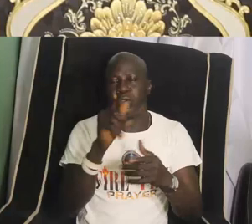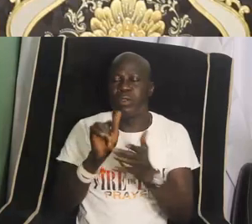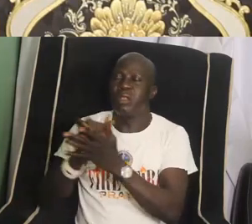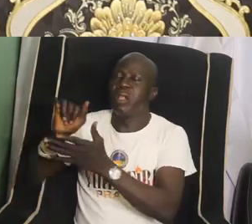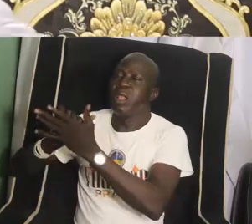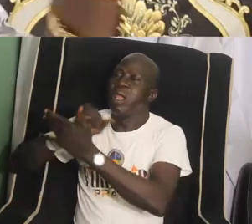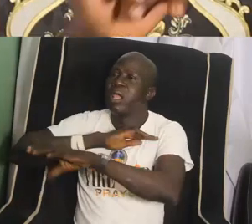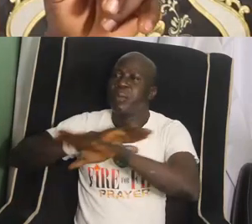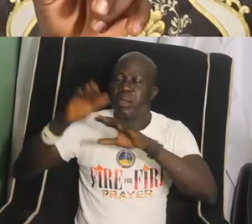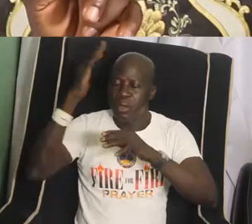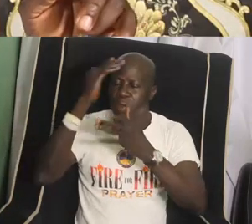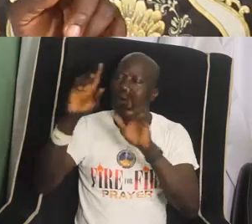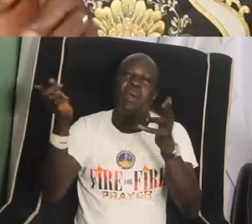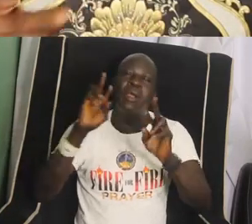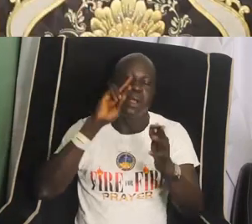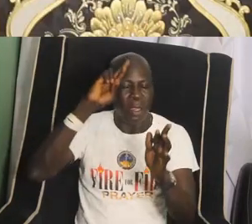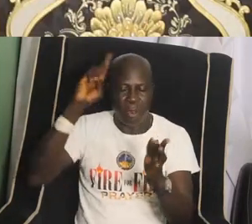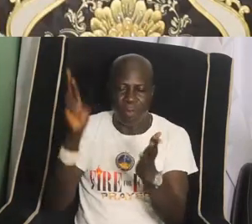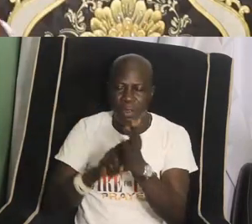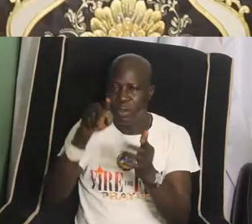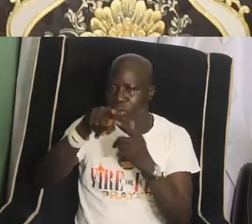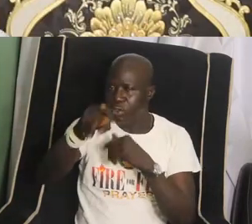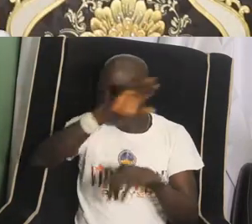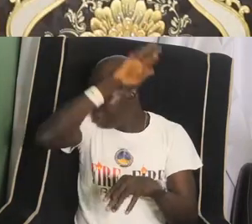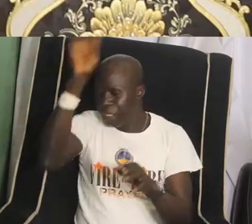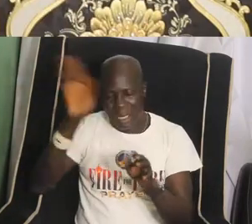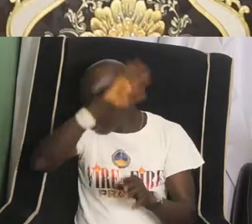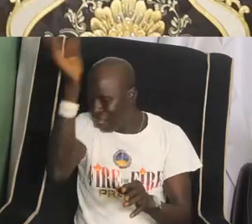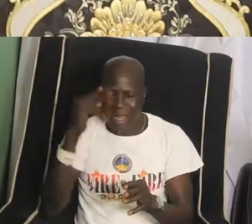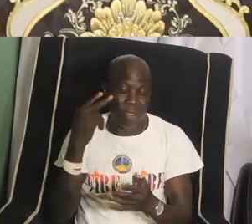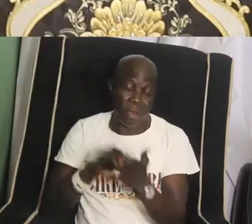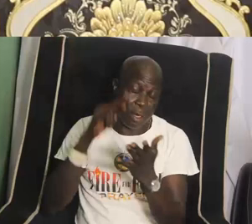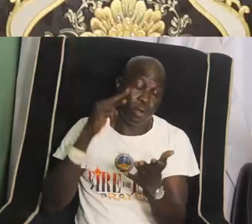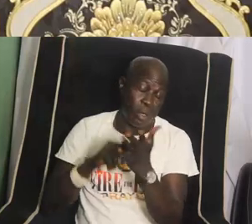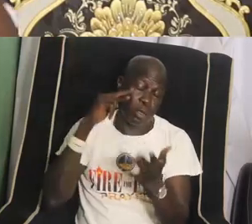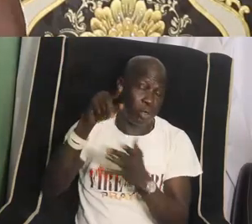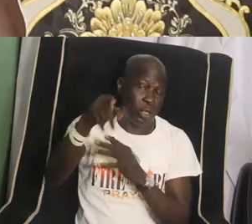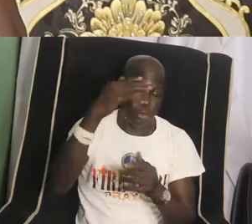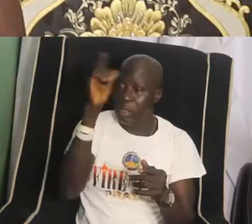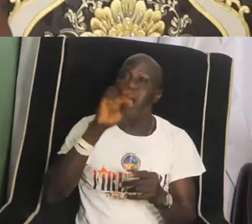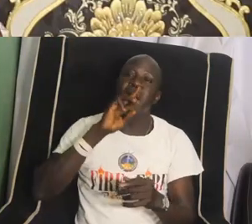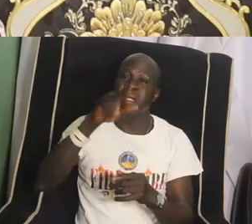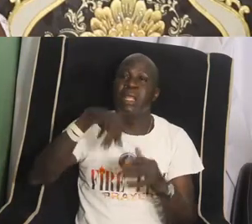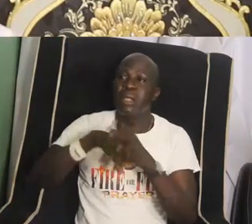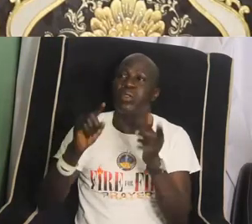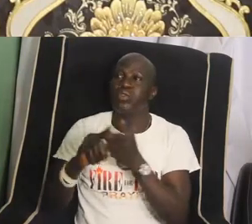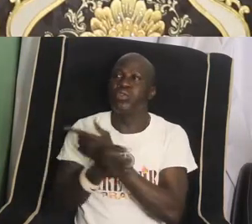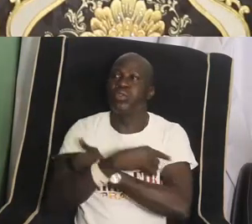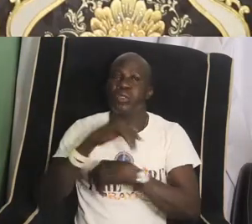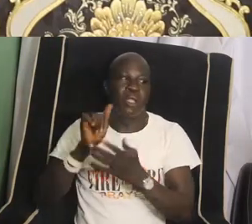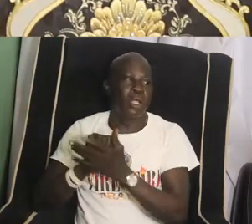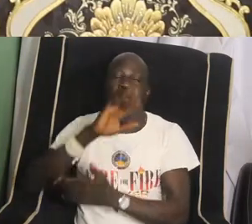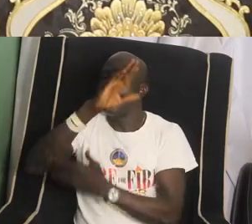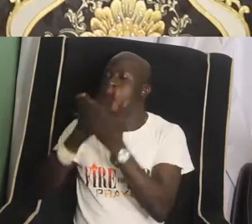to wa tan falu e rara where you are that you will not be found you want to recognize that you are recognized as you are there I said to them,